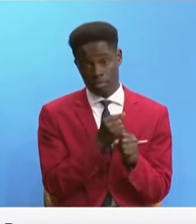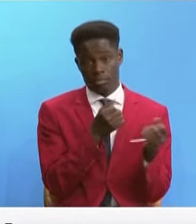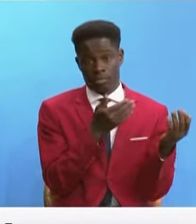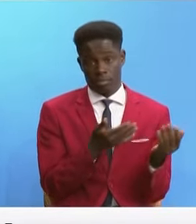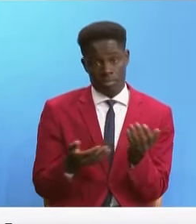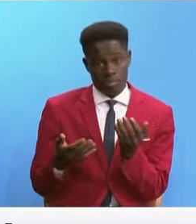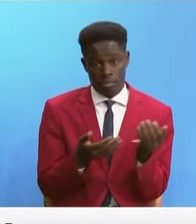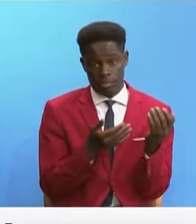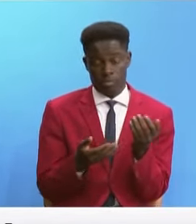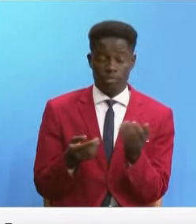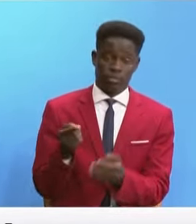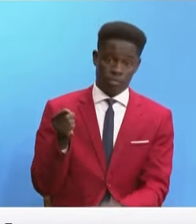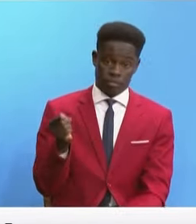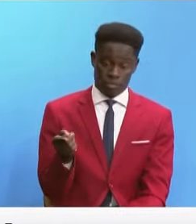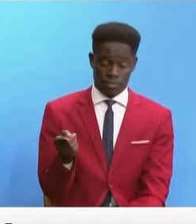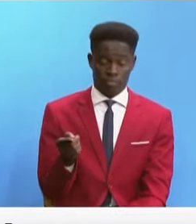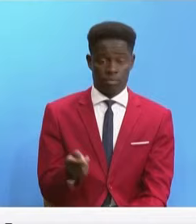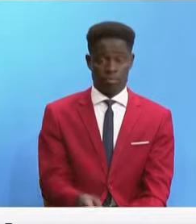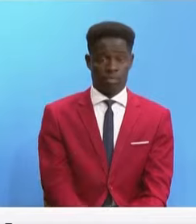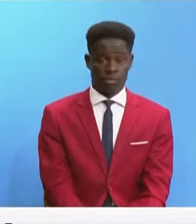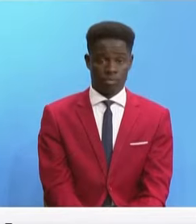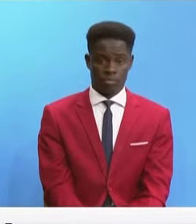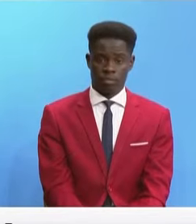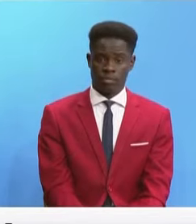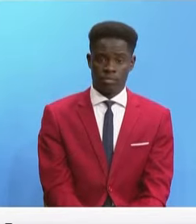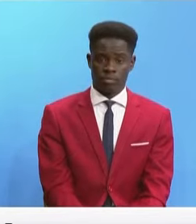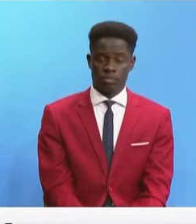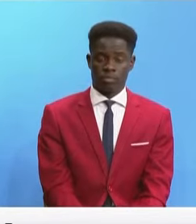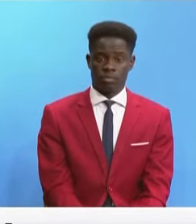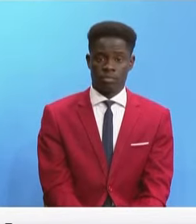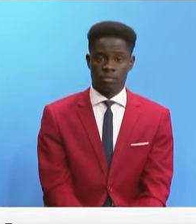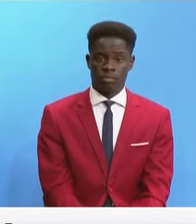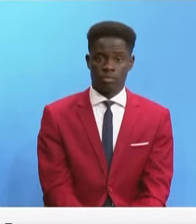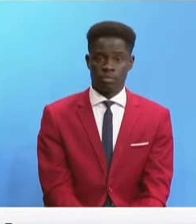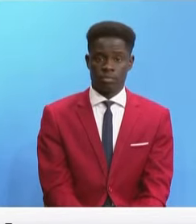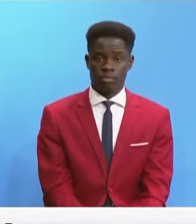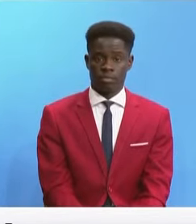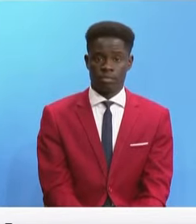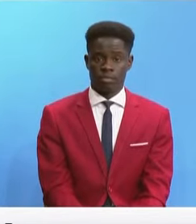assessment. We washed the baby, removed the soil, obviously